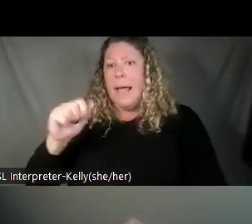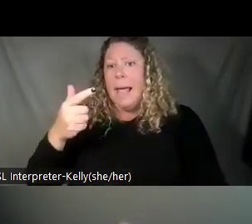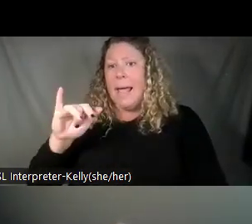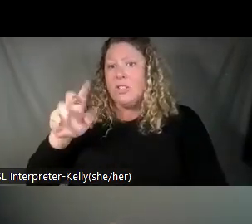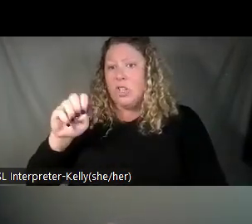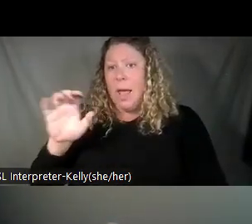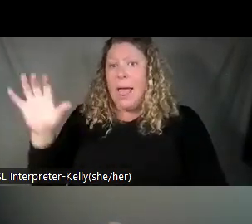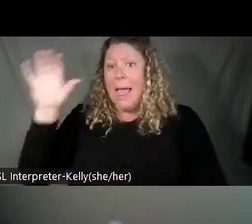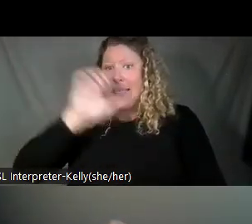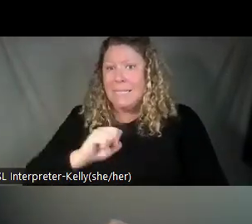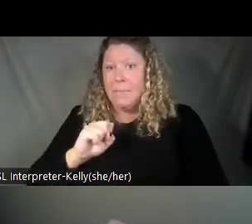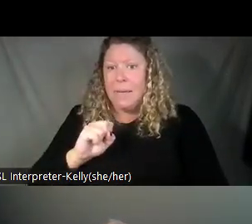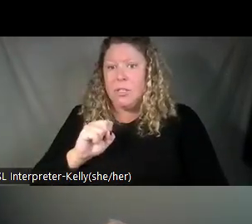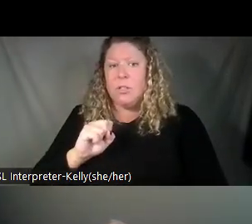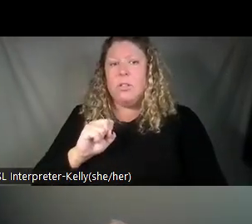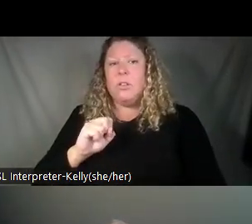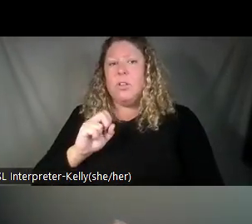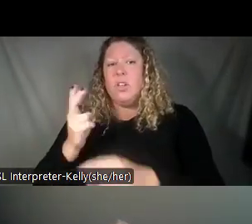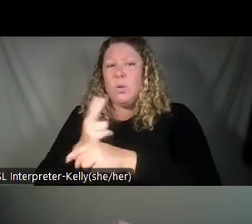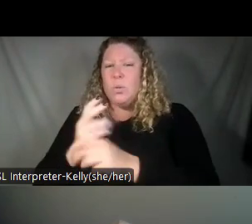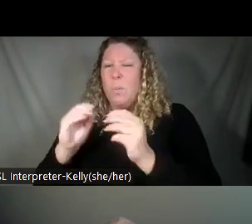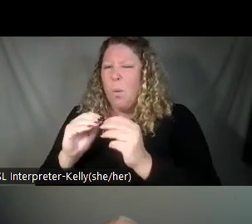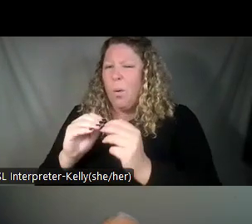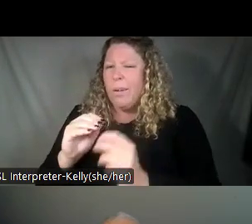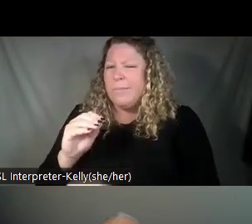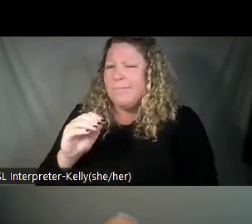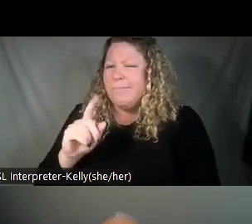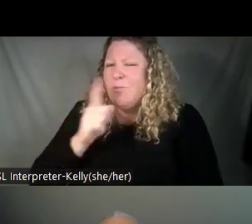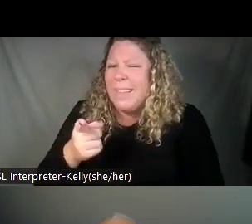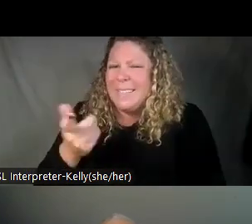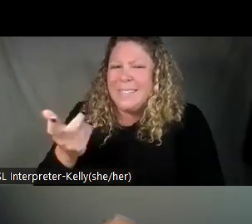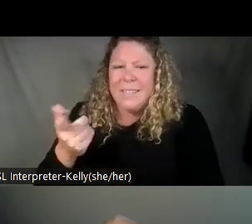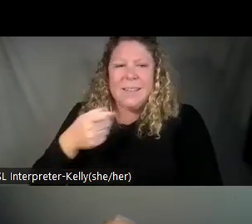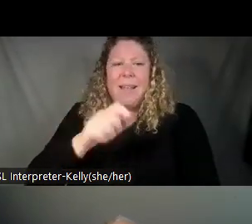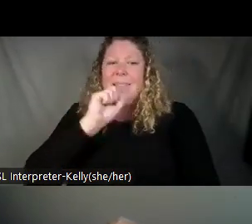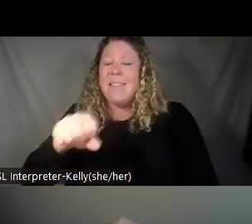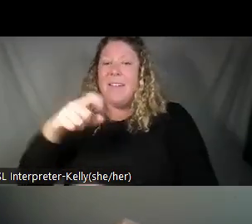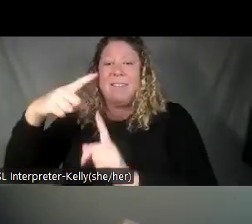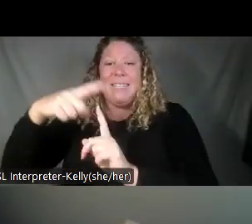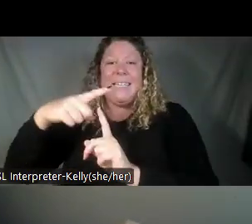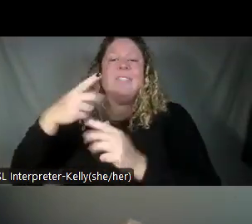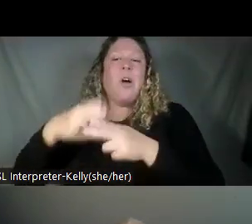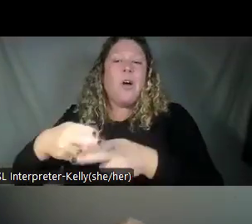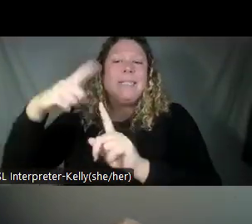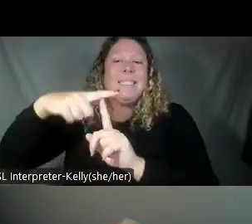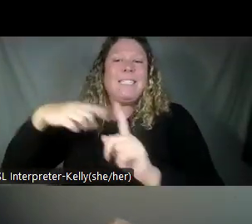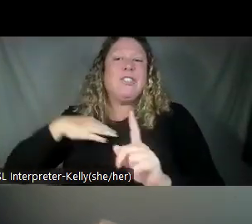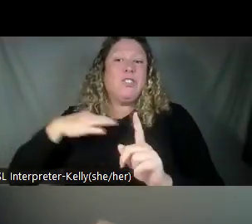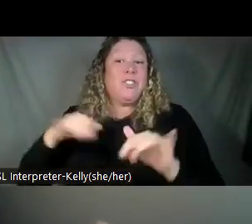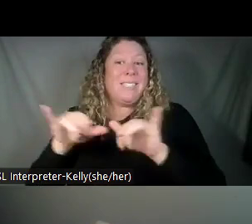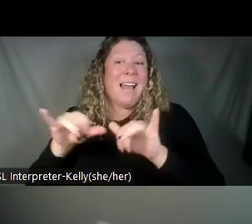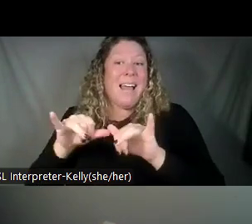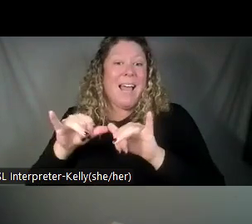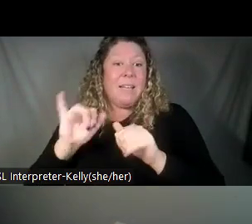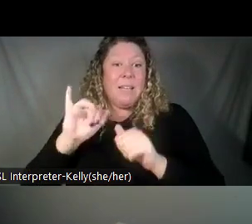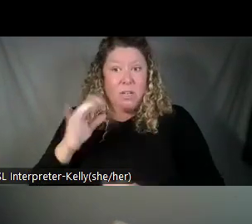using more of realistic terms and t-shirt sizes. I love t-shirt sizing. Is that job about a